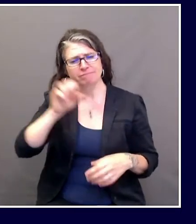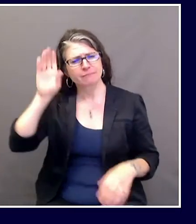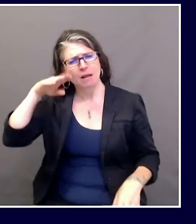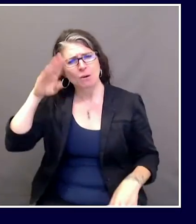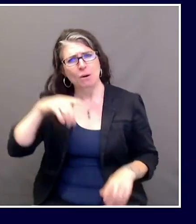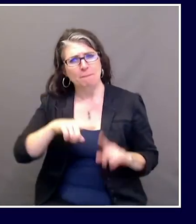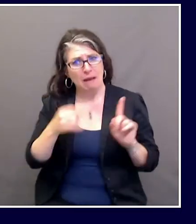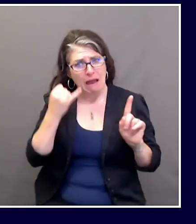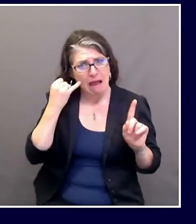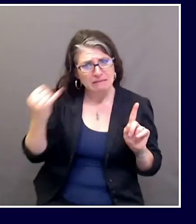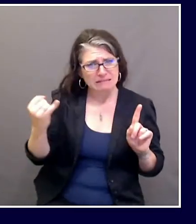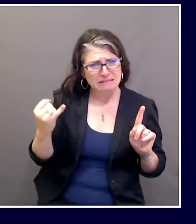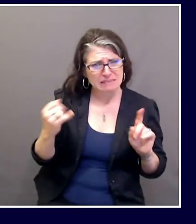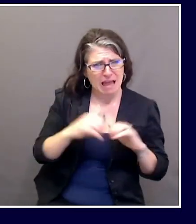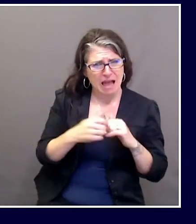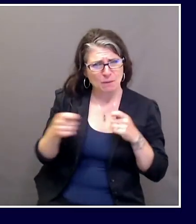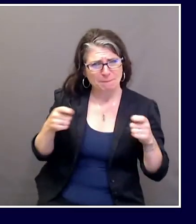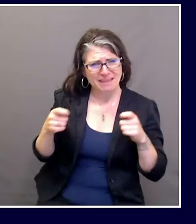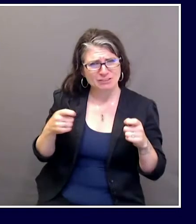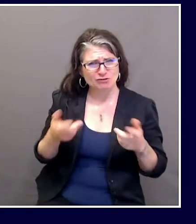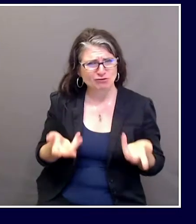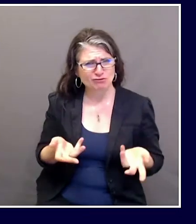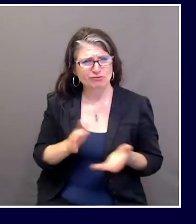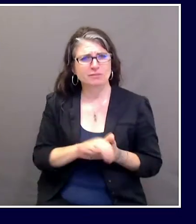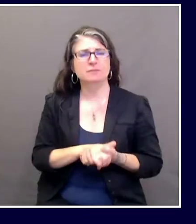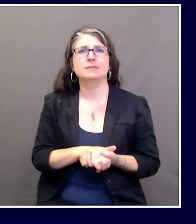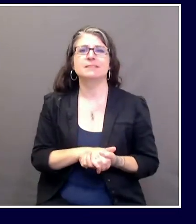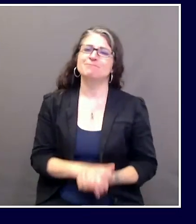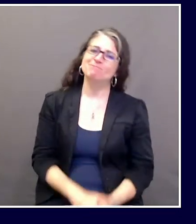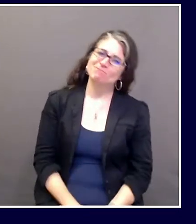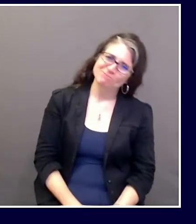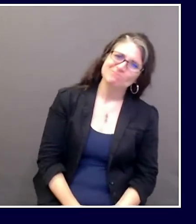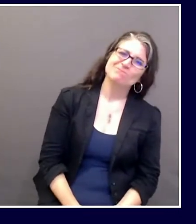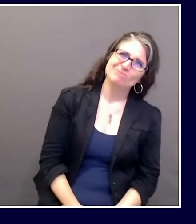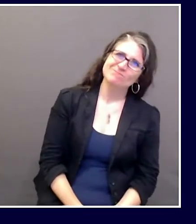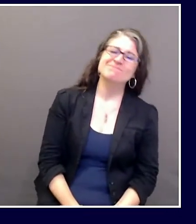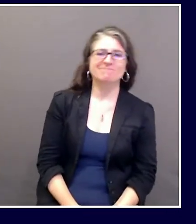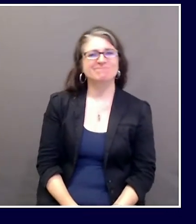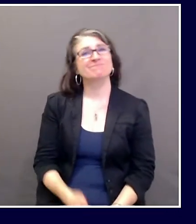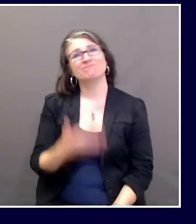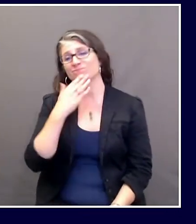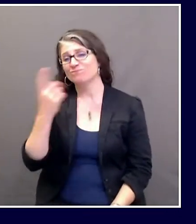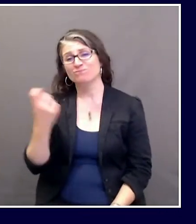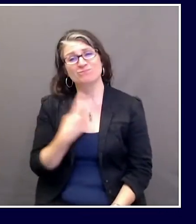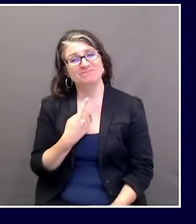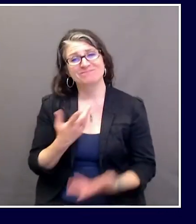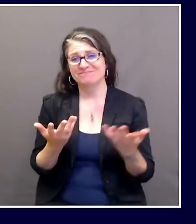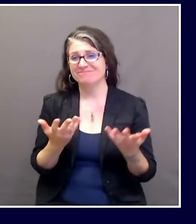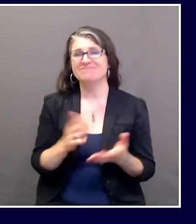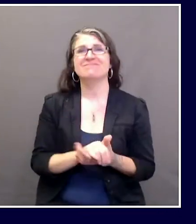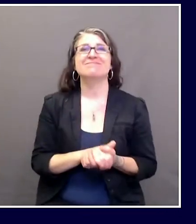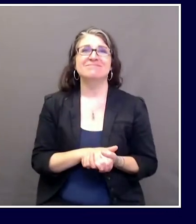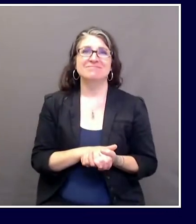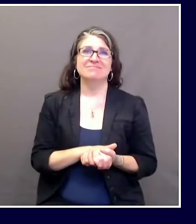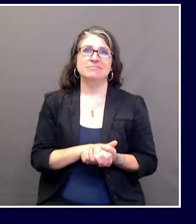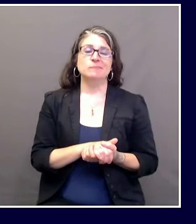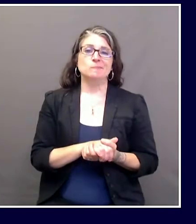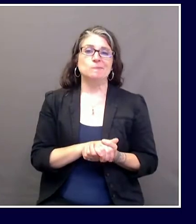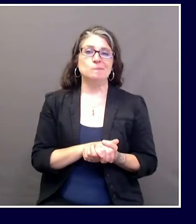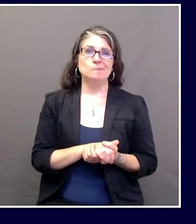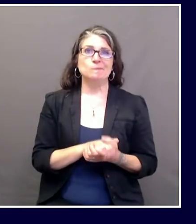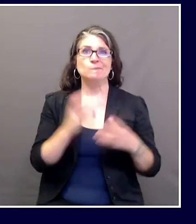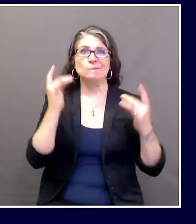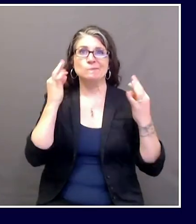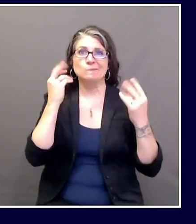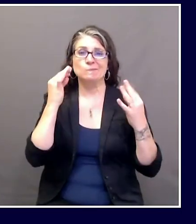Yeah, Erica, it's a great question. I'll offer a couple of reflections and invite the commissioner to do the